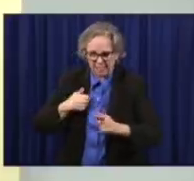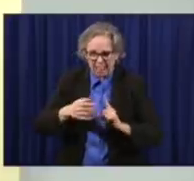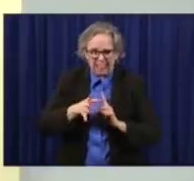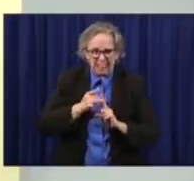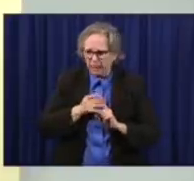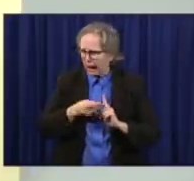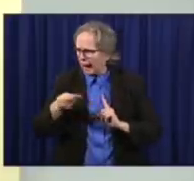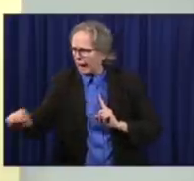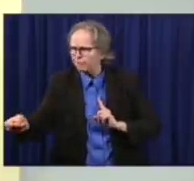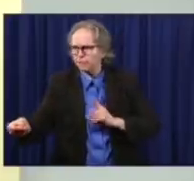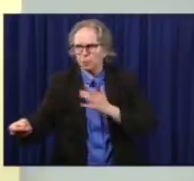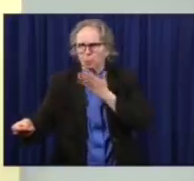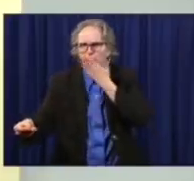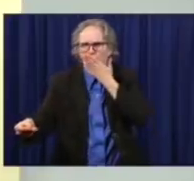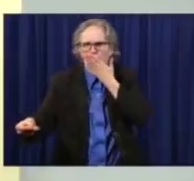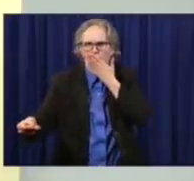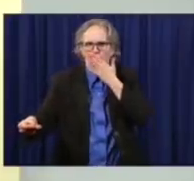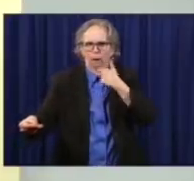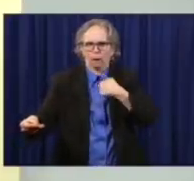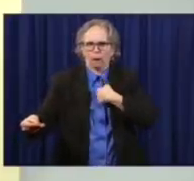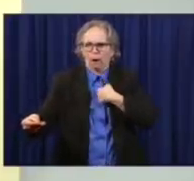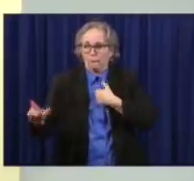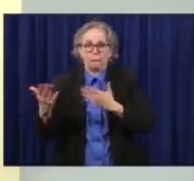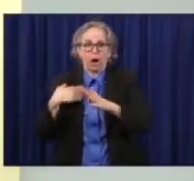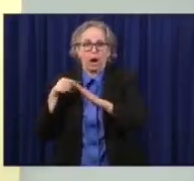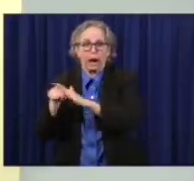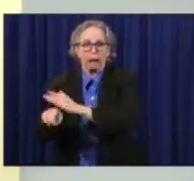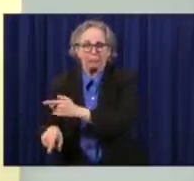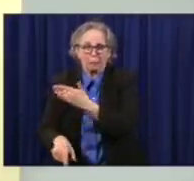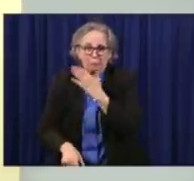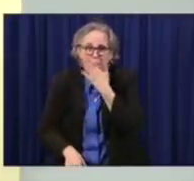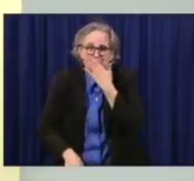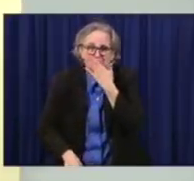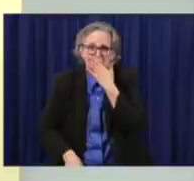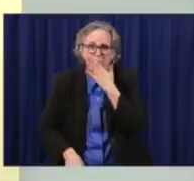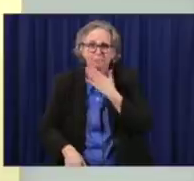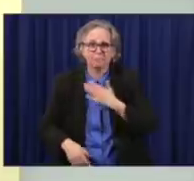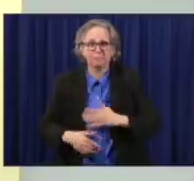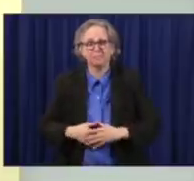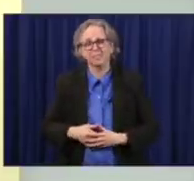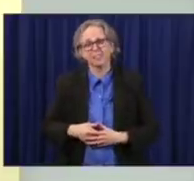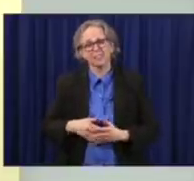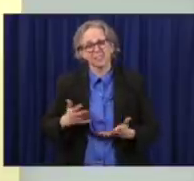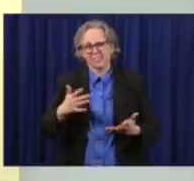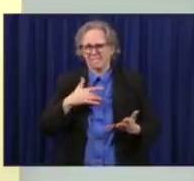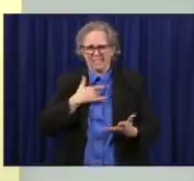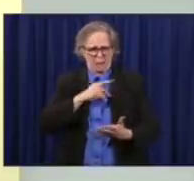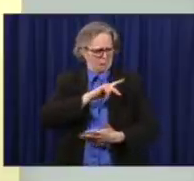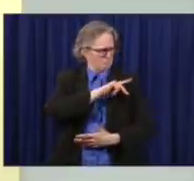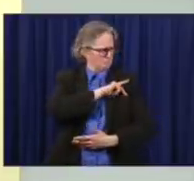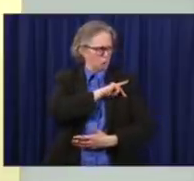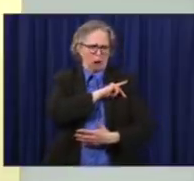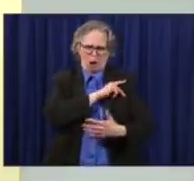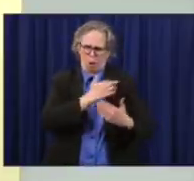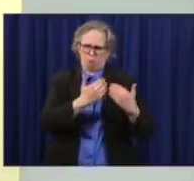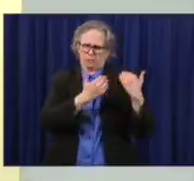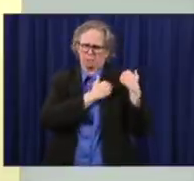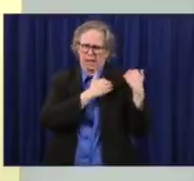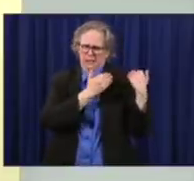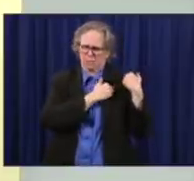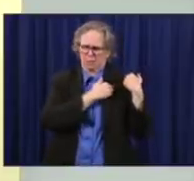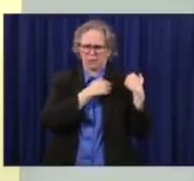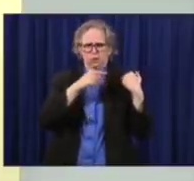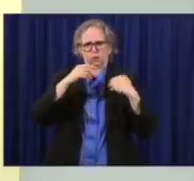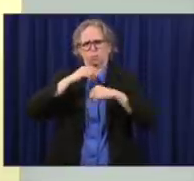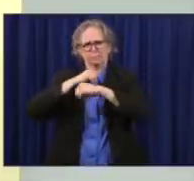them, it could be life-threatening. And I consider it my personal responsibility to do so, to protect them, to not give it to